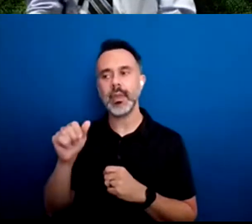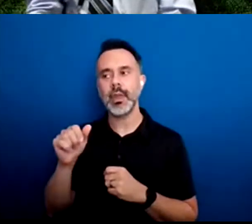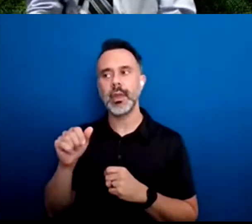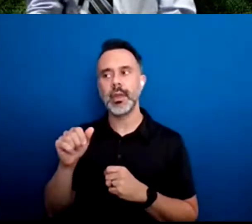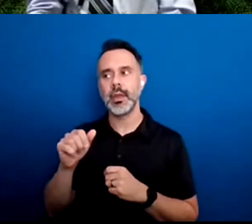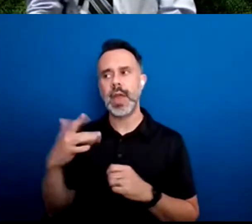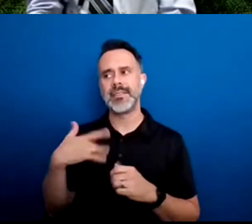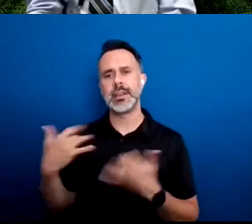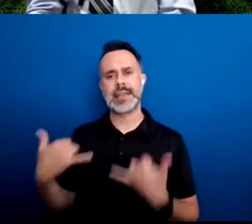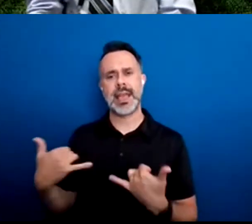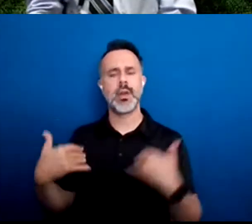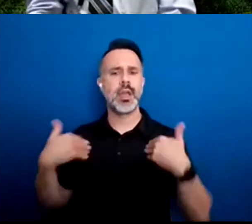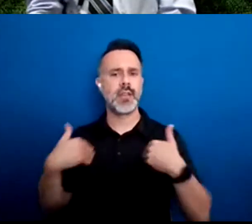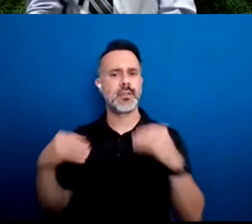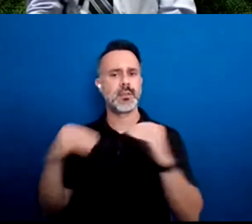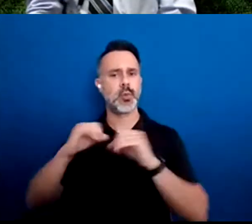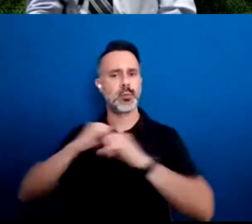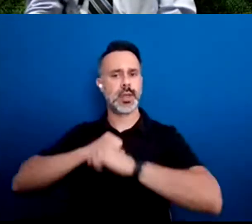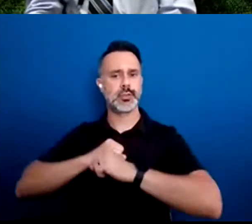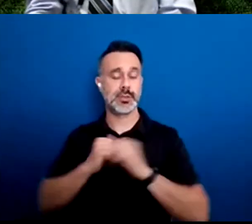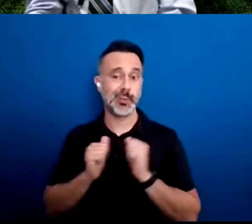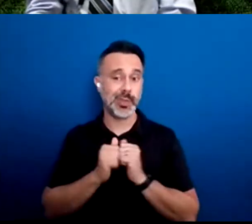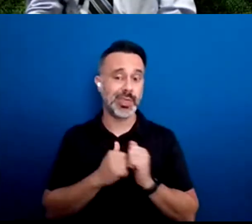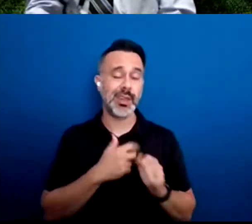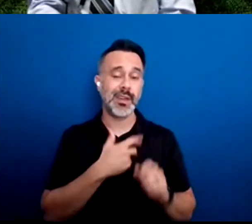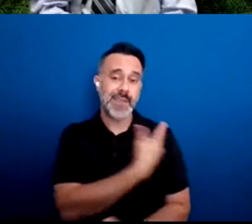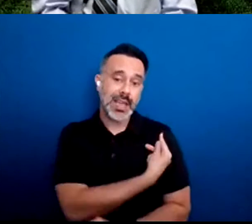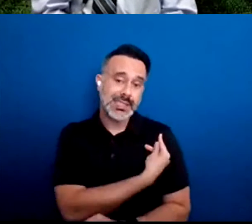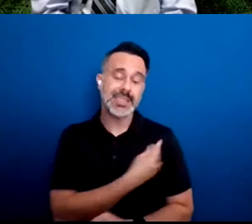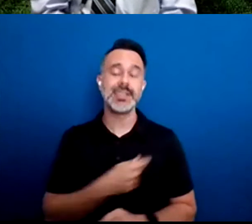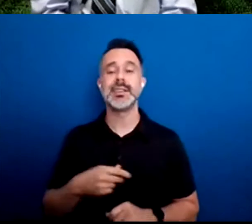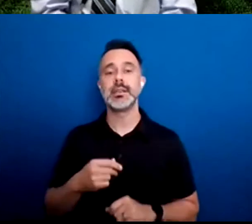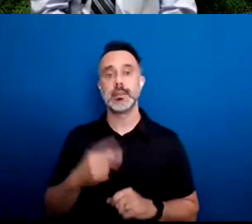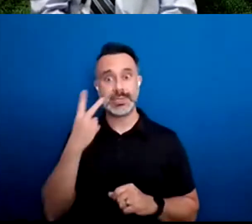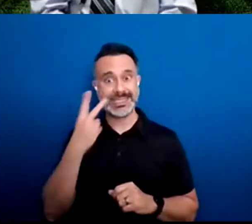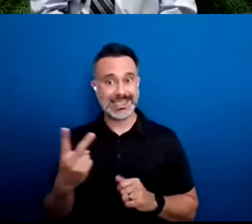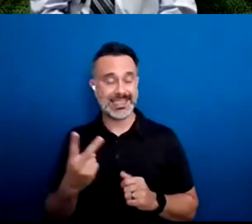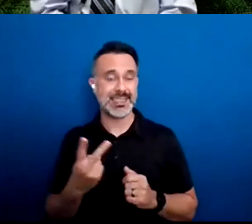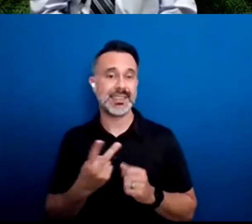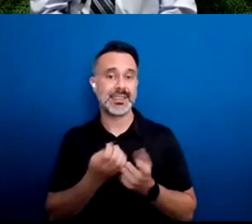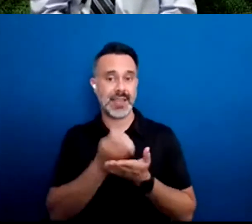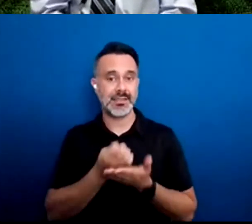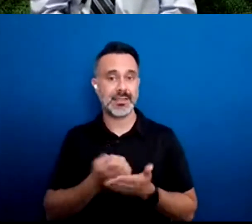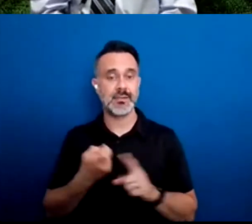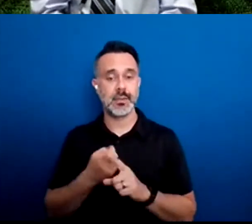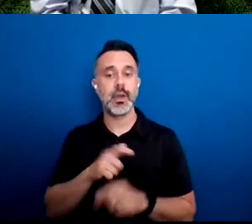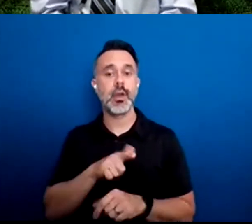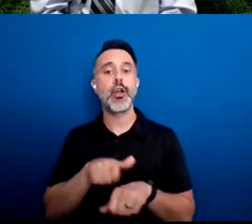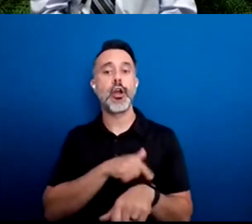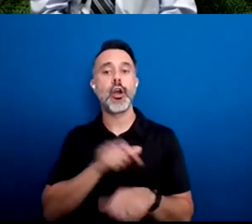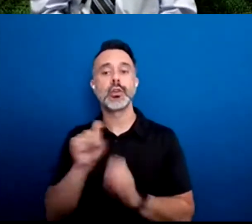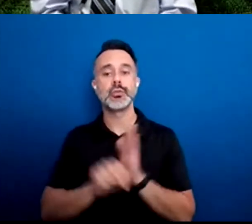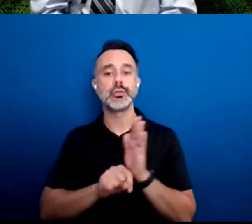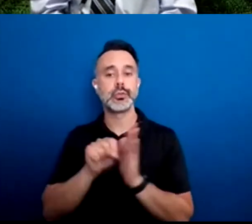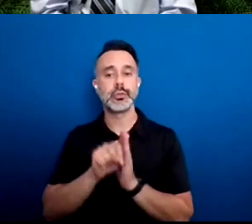now, especially with the vaccine. And we've seen the evidence of that from our long-term care facilities.